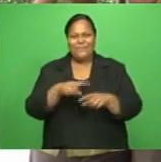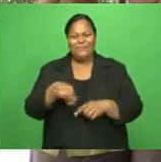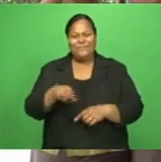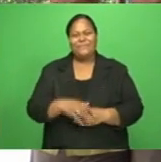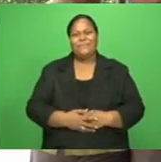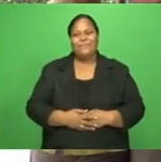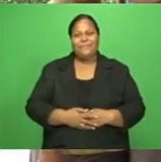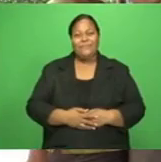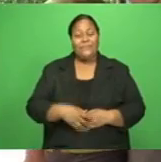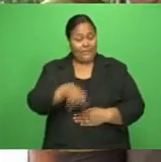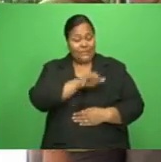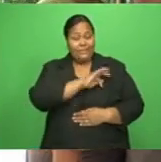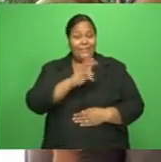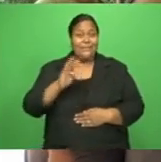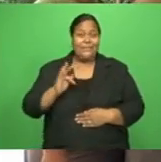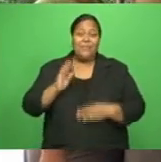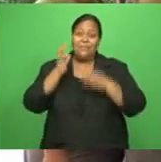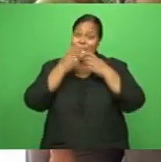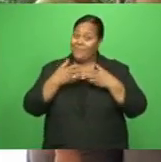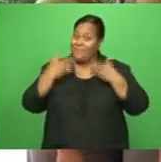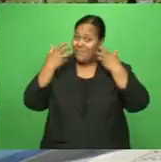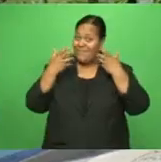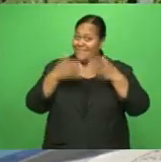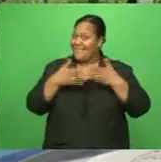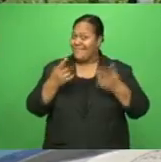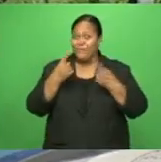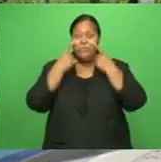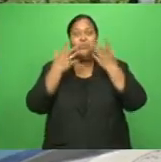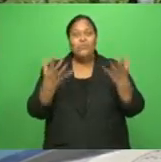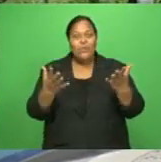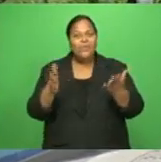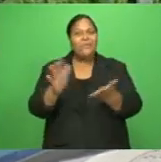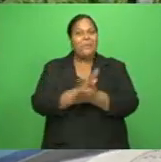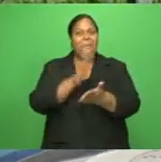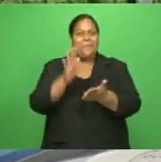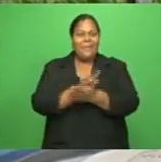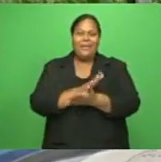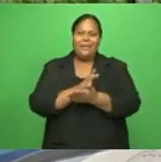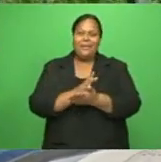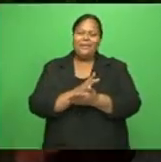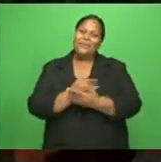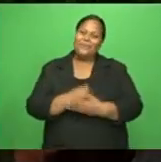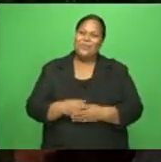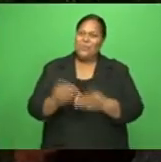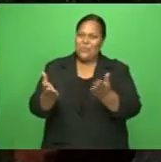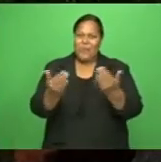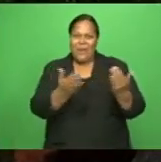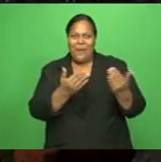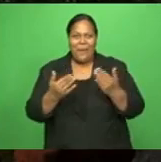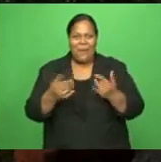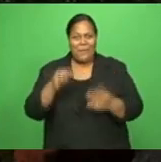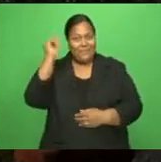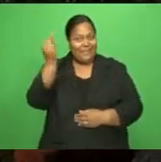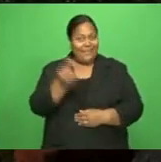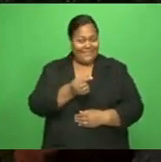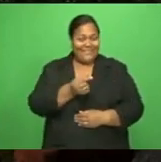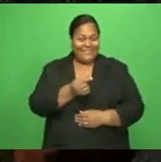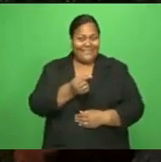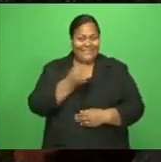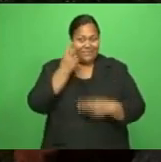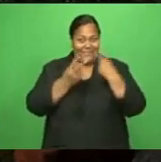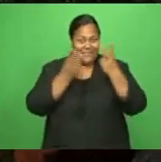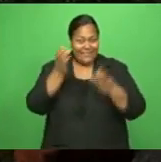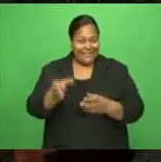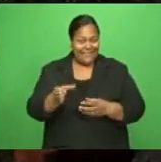For staff, the smiles just show how glad they are to be back welcoming guests. Of course, they're happy every day when they